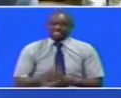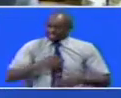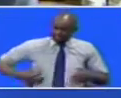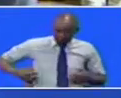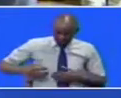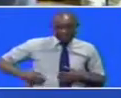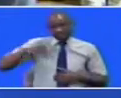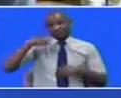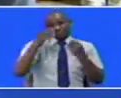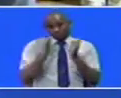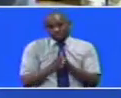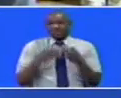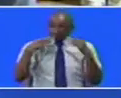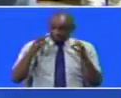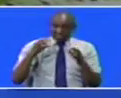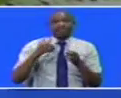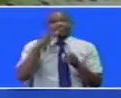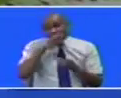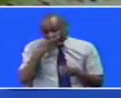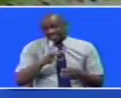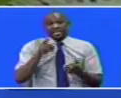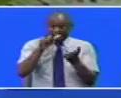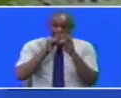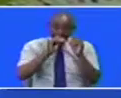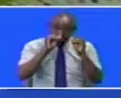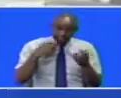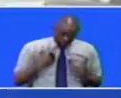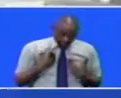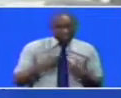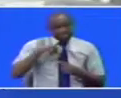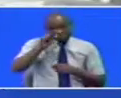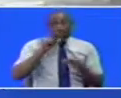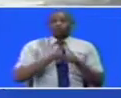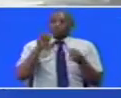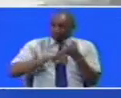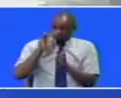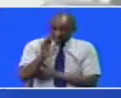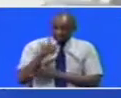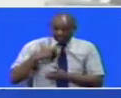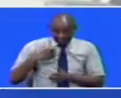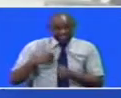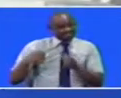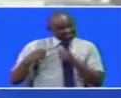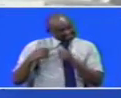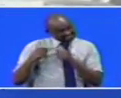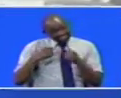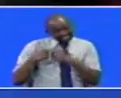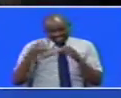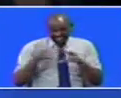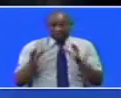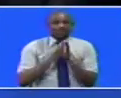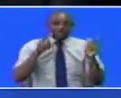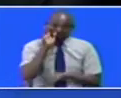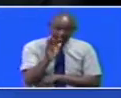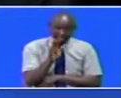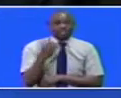Refugees are offered free French lessons in certified schools. Fahed and his wife Julie both struggle with the language. Their children